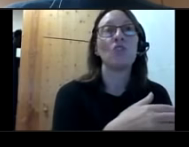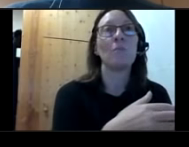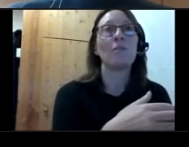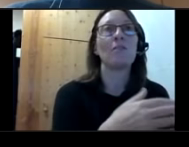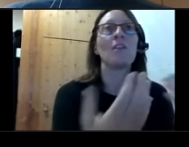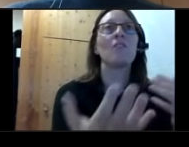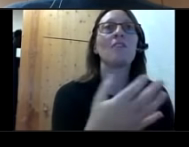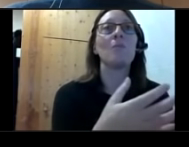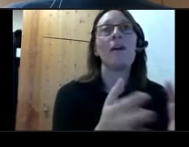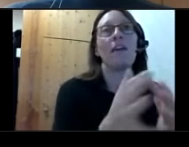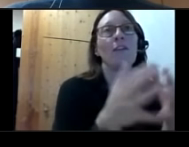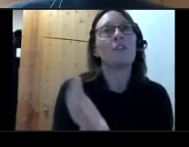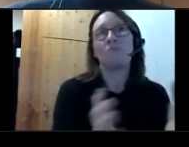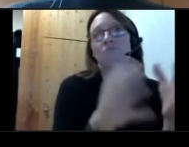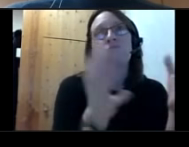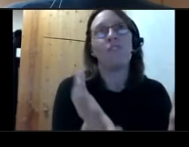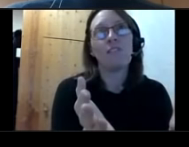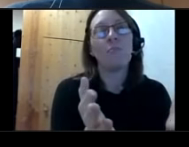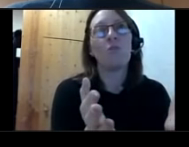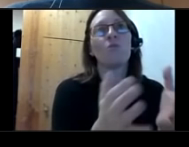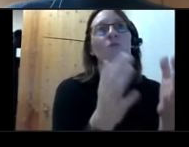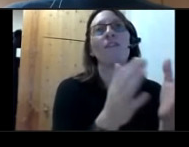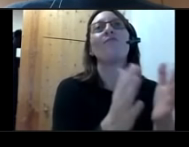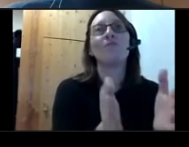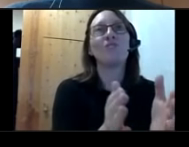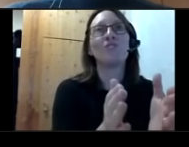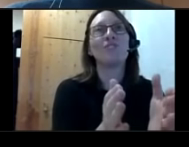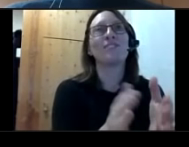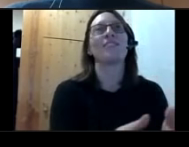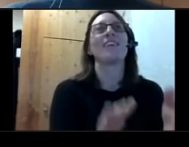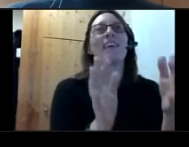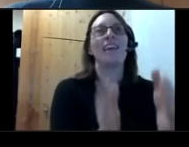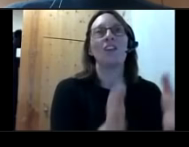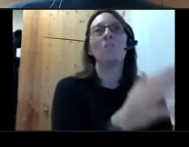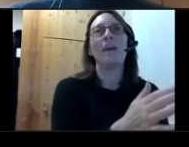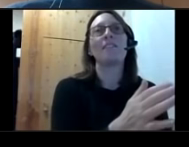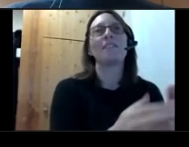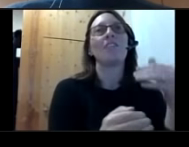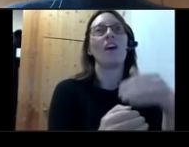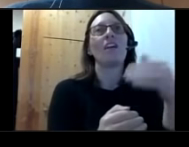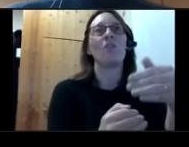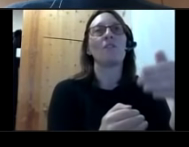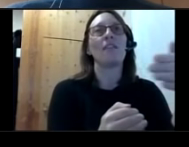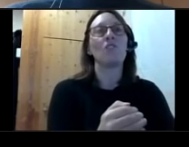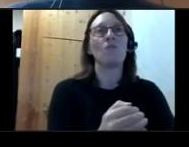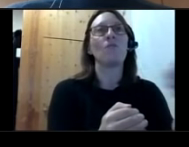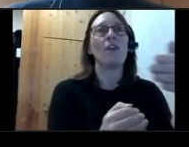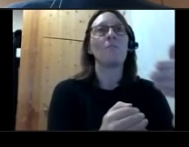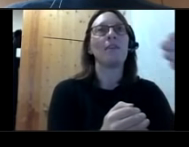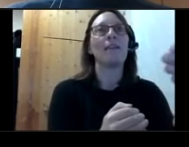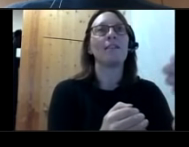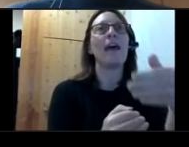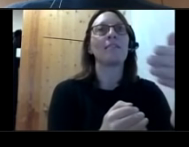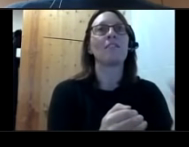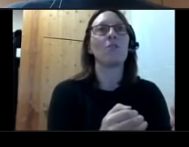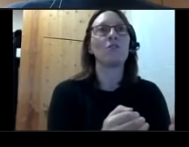or document. So this is where, if you had, for example, a course with very few students, you may consider that as long as there is a route for them